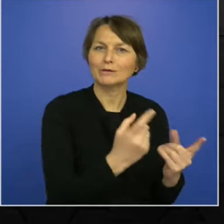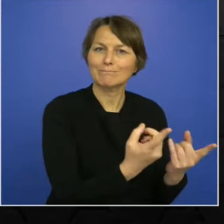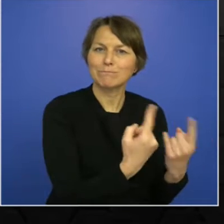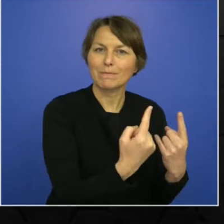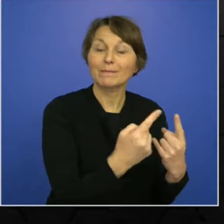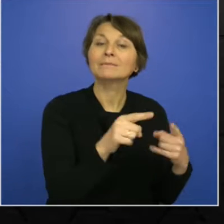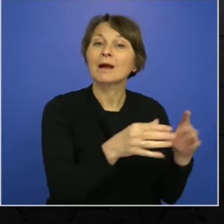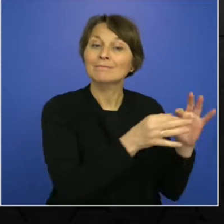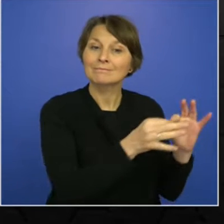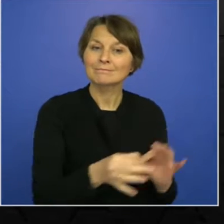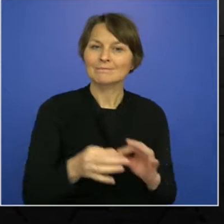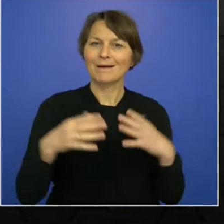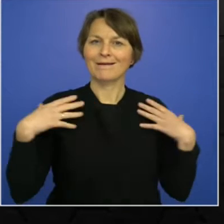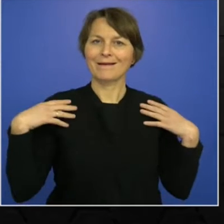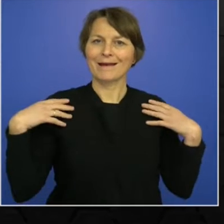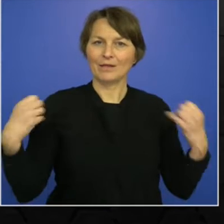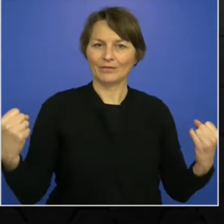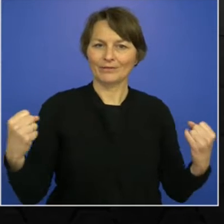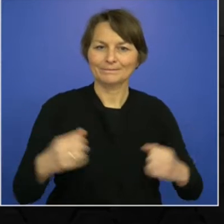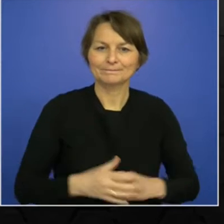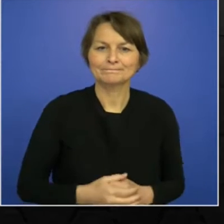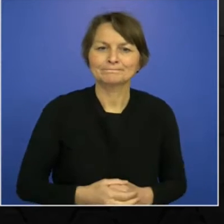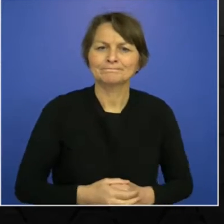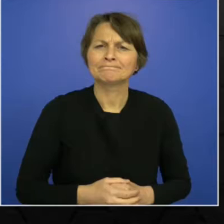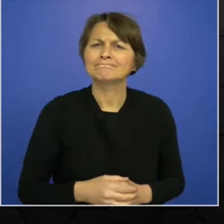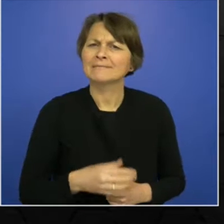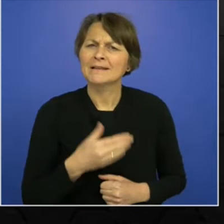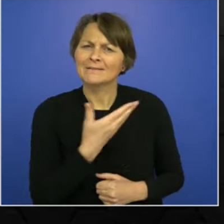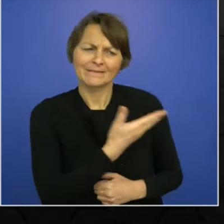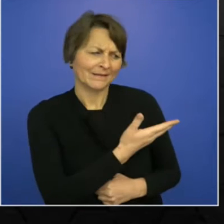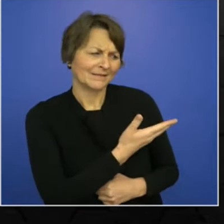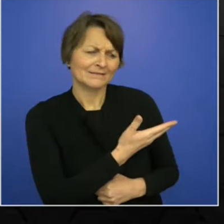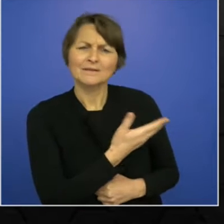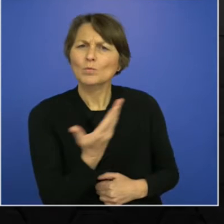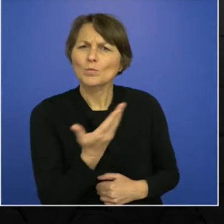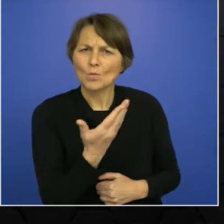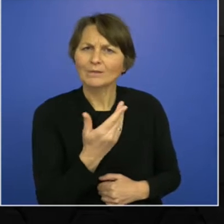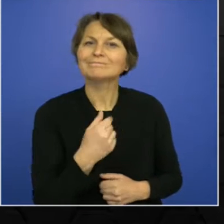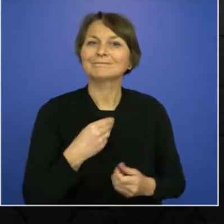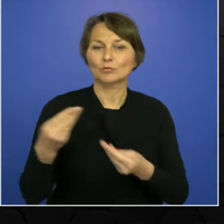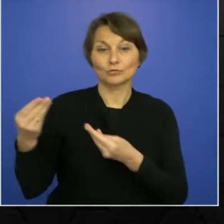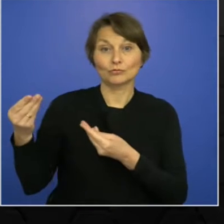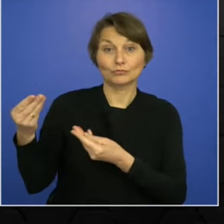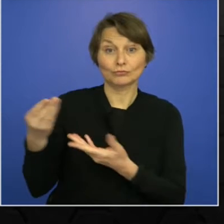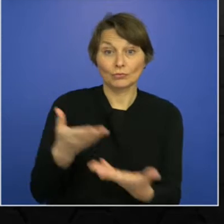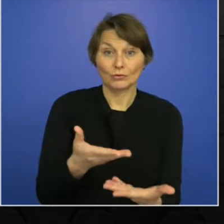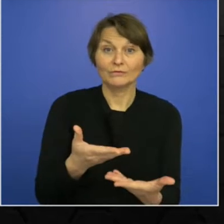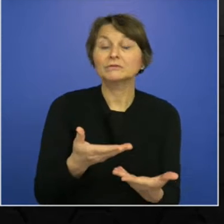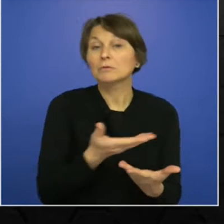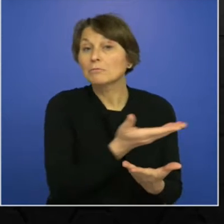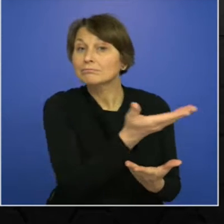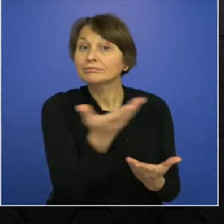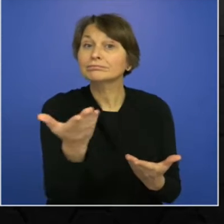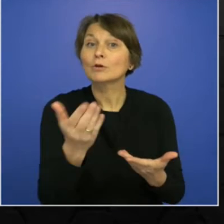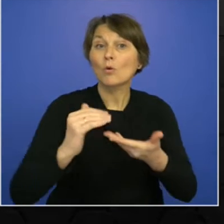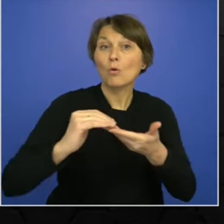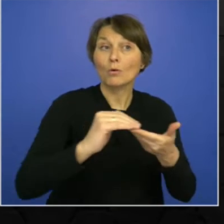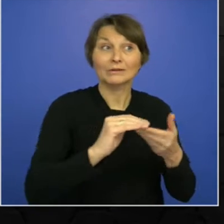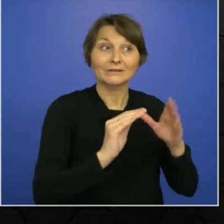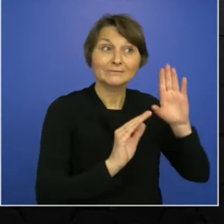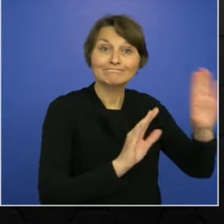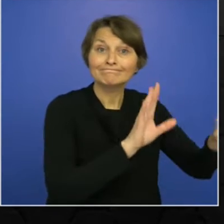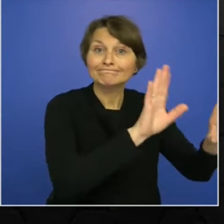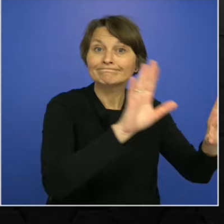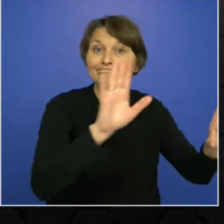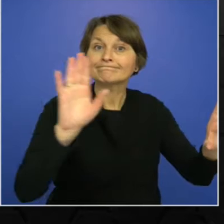bot service is a cloud platform that gives developers the chance in healthcare organizations to build their own